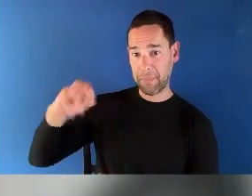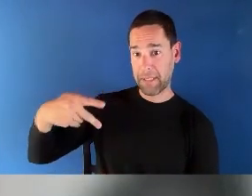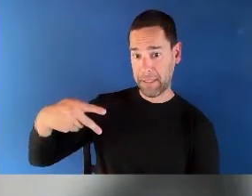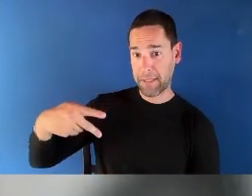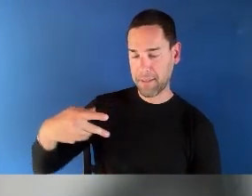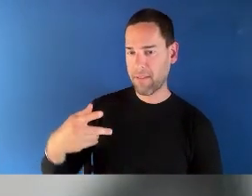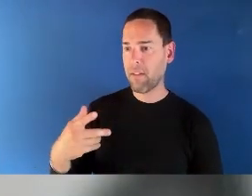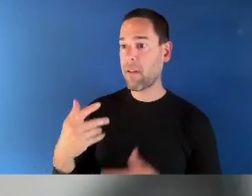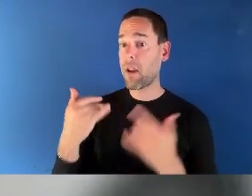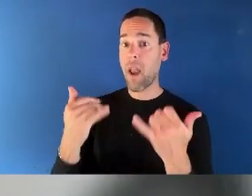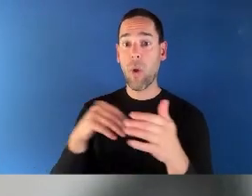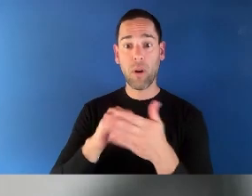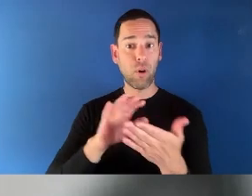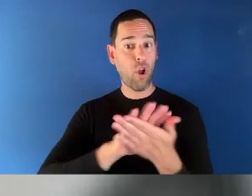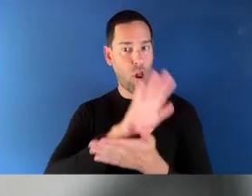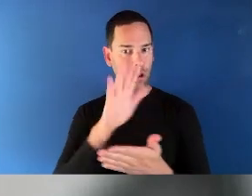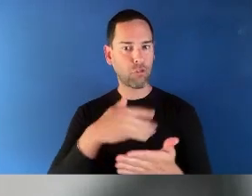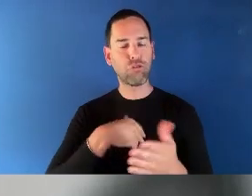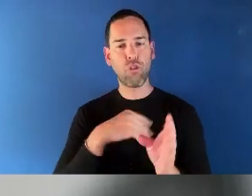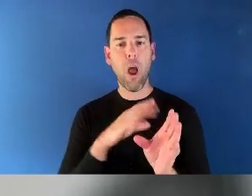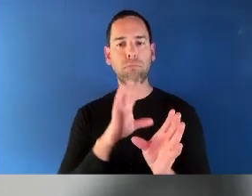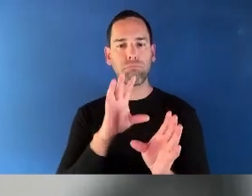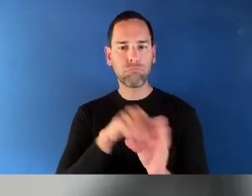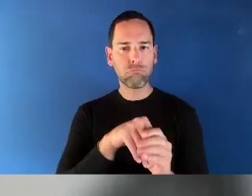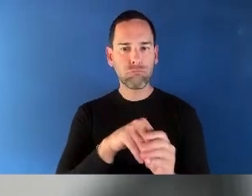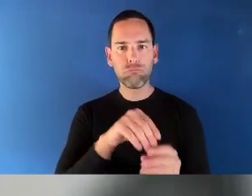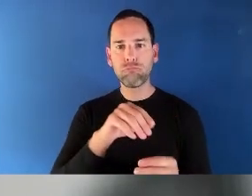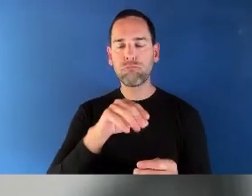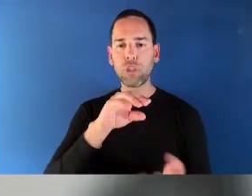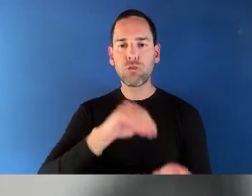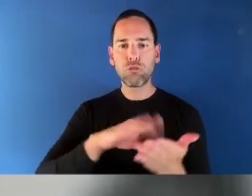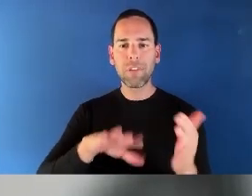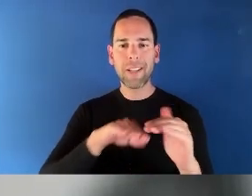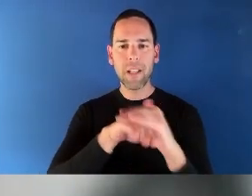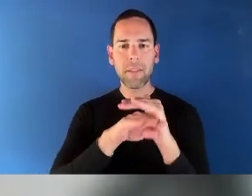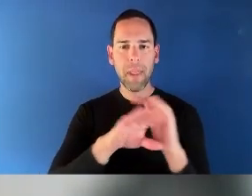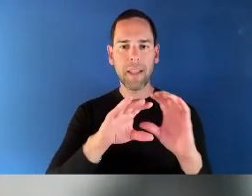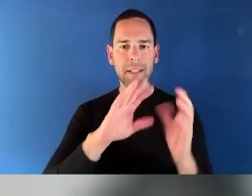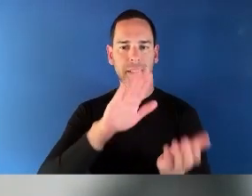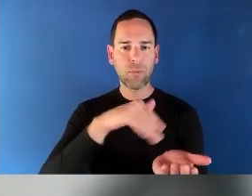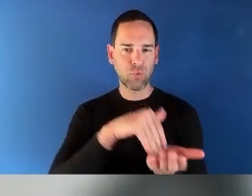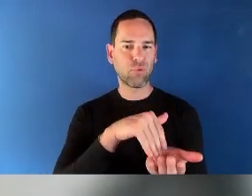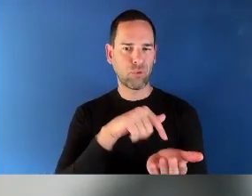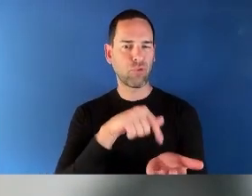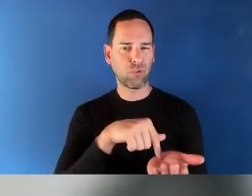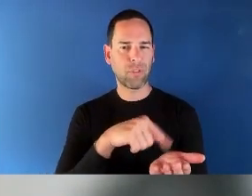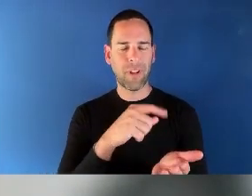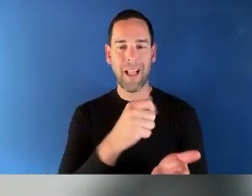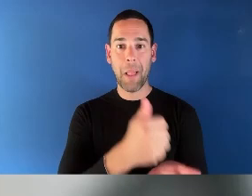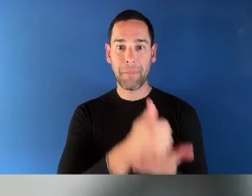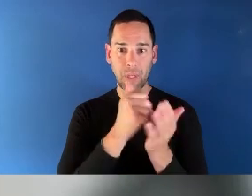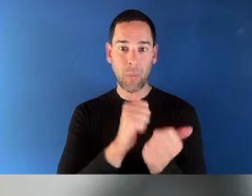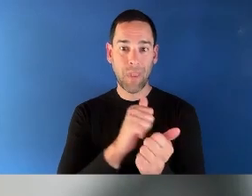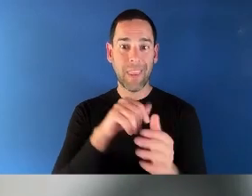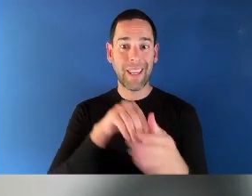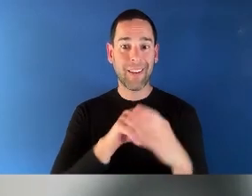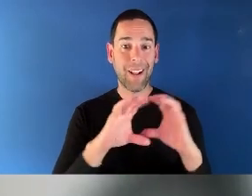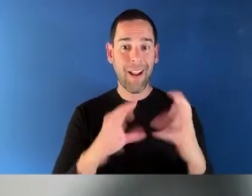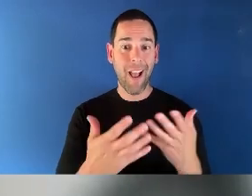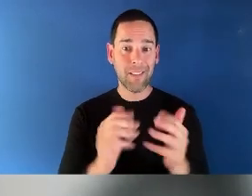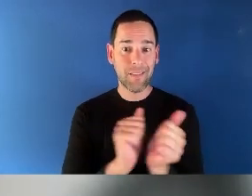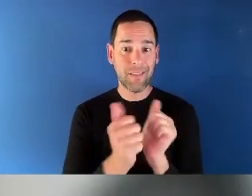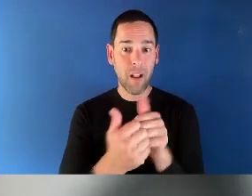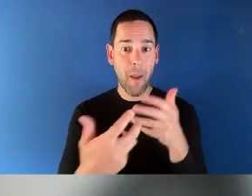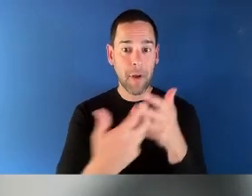here on campus to help with my in class accommodations and I utilize our testing center for private testing.